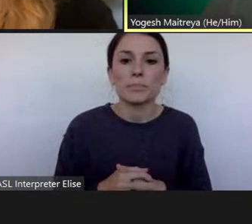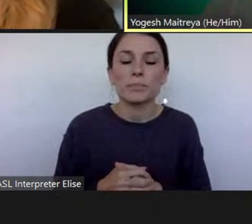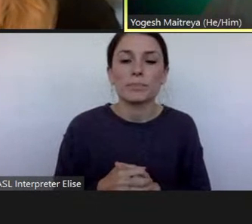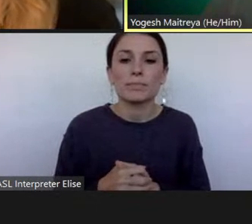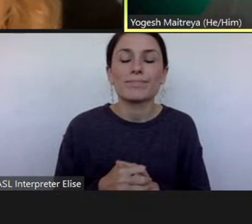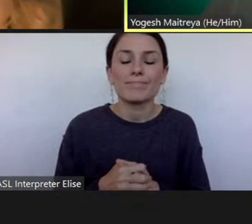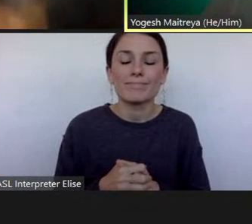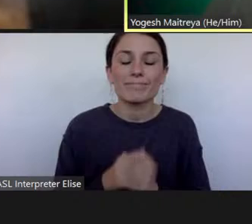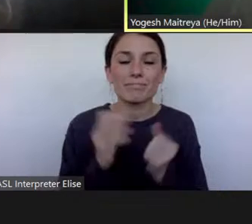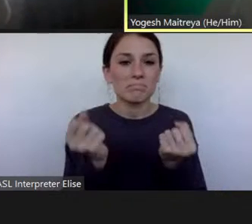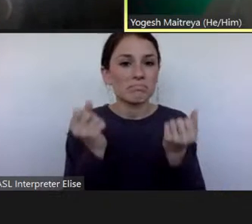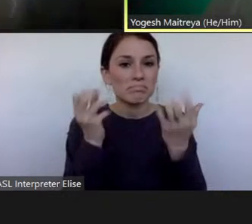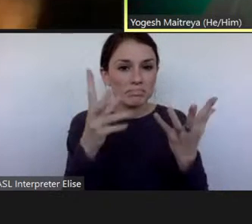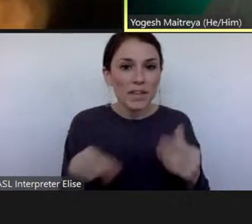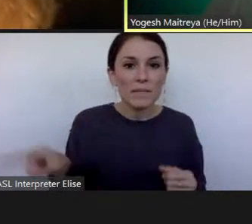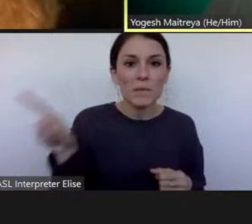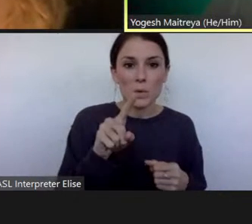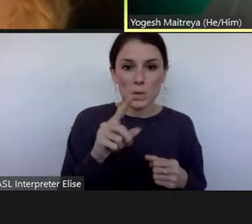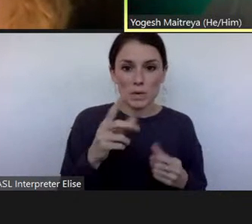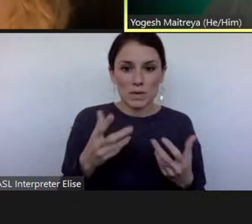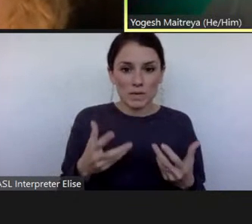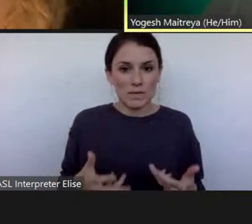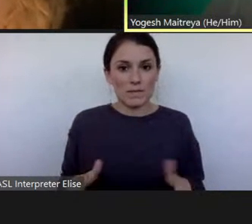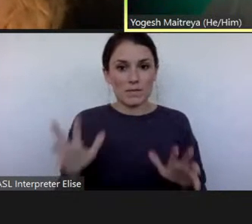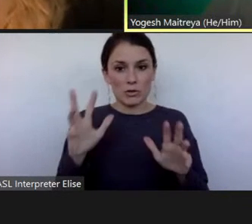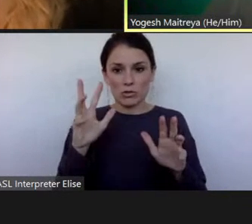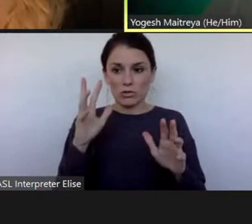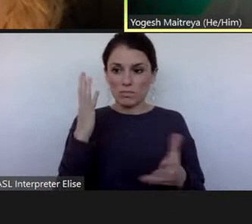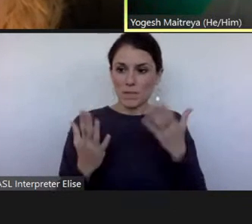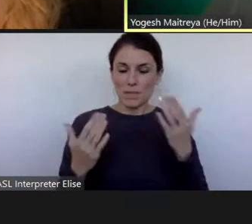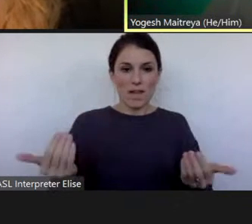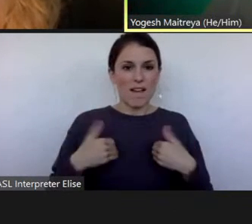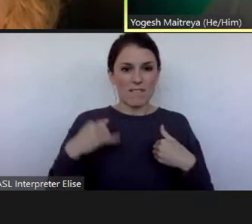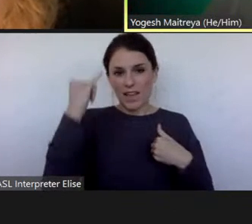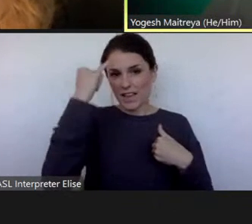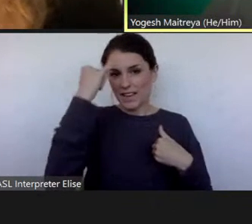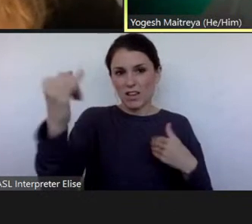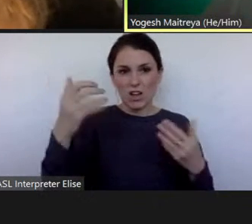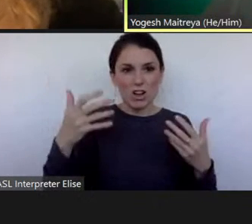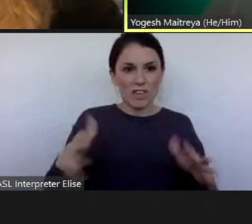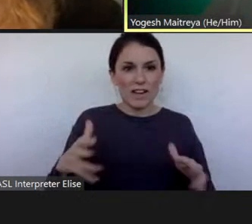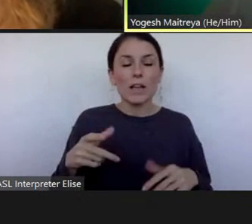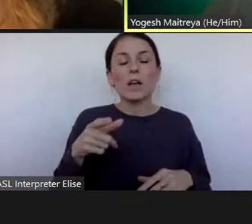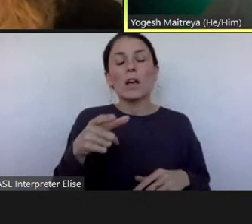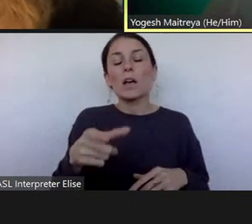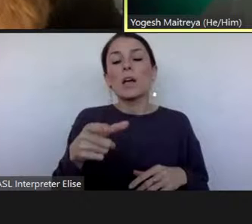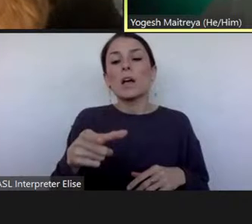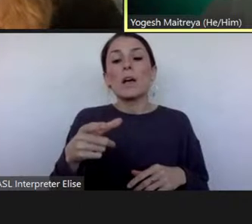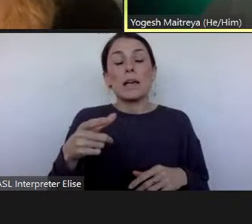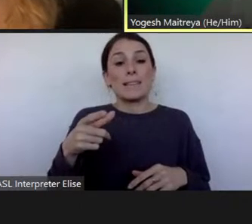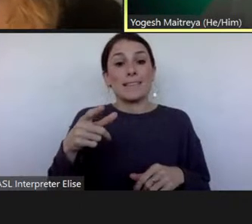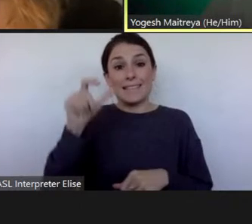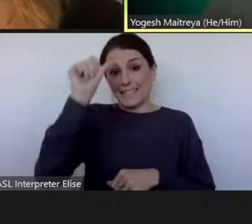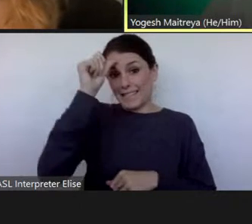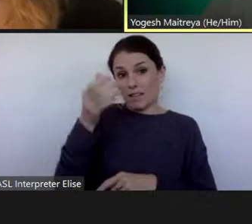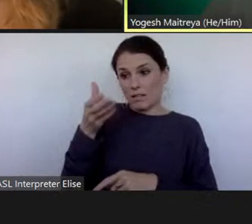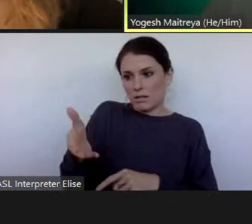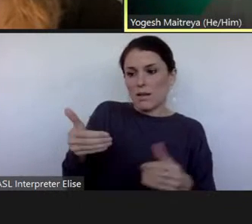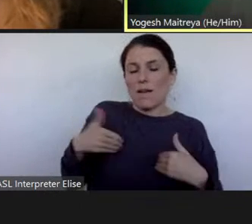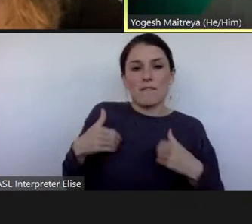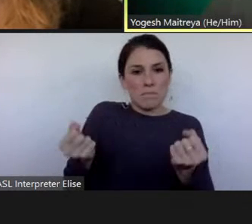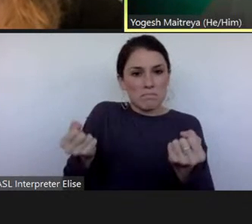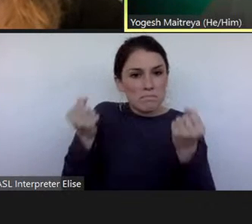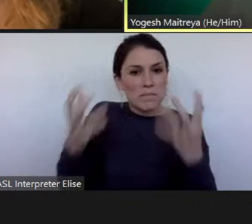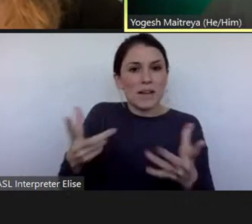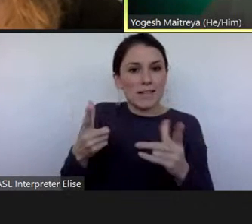As many of you have idea that India has many languages, uh,